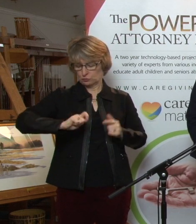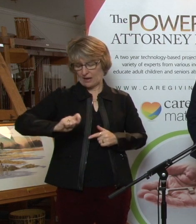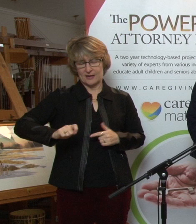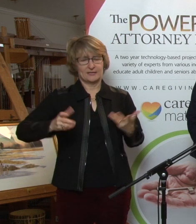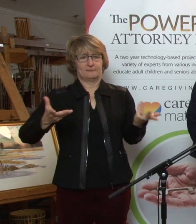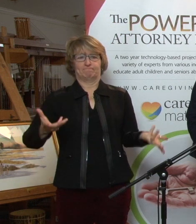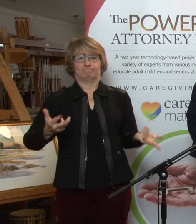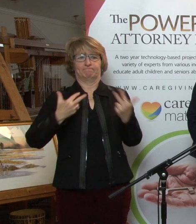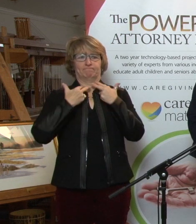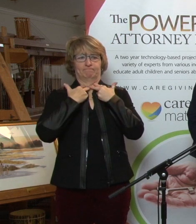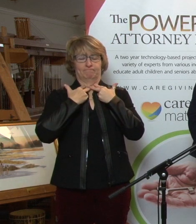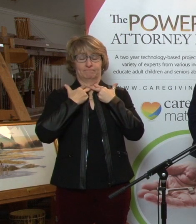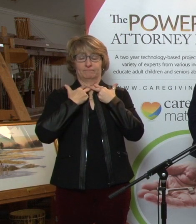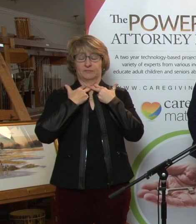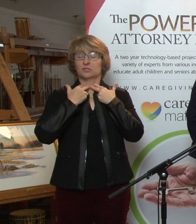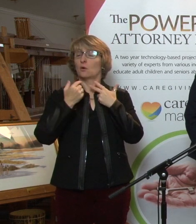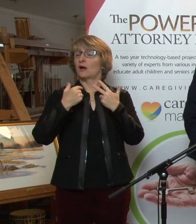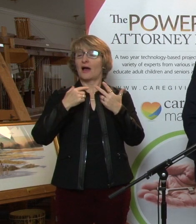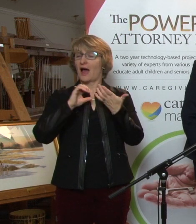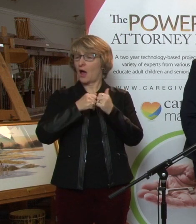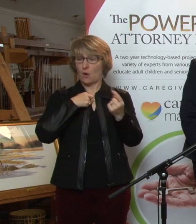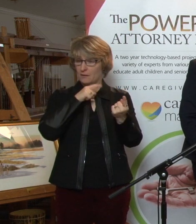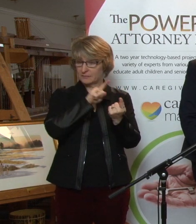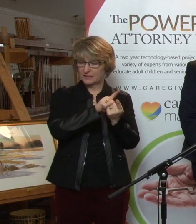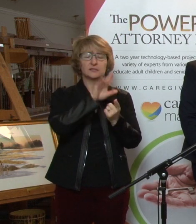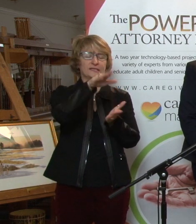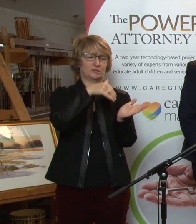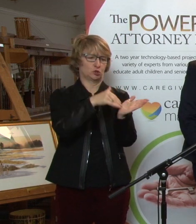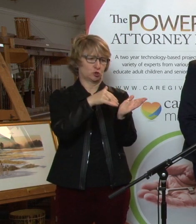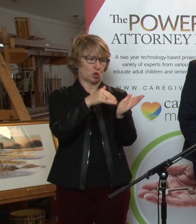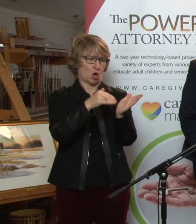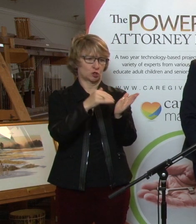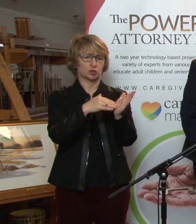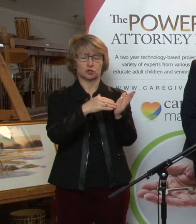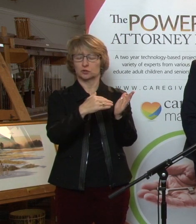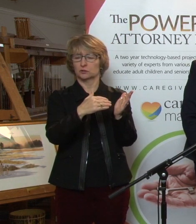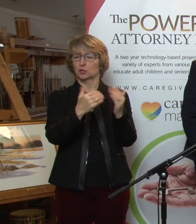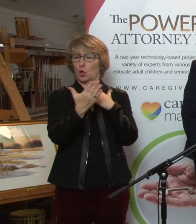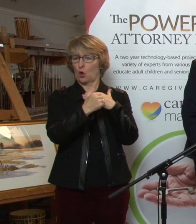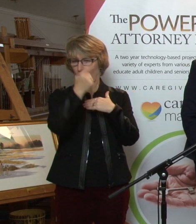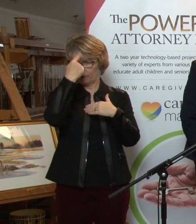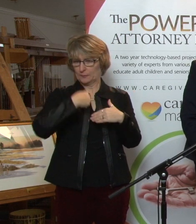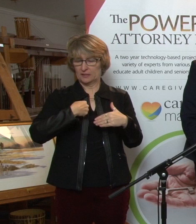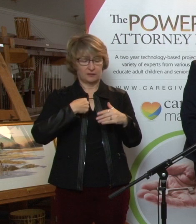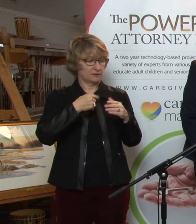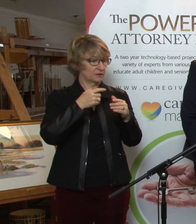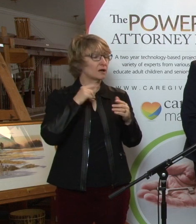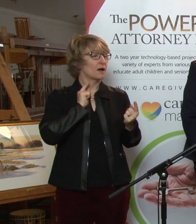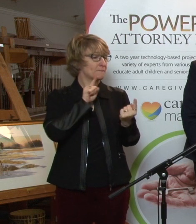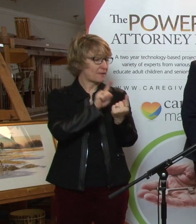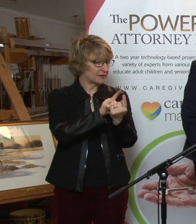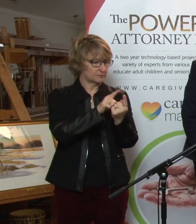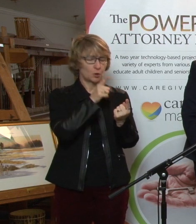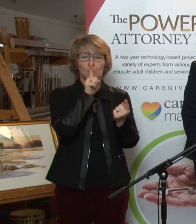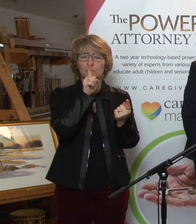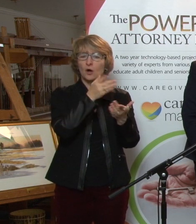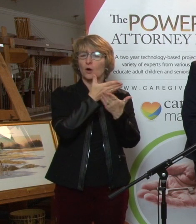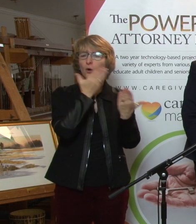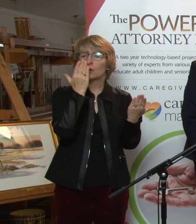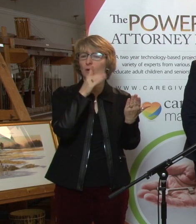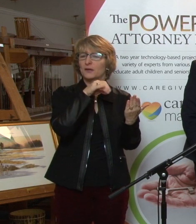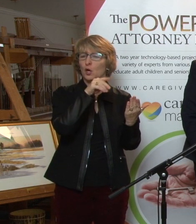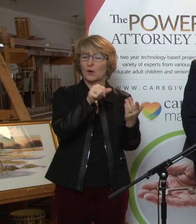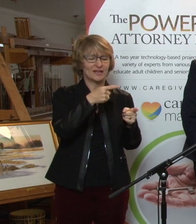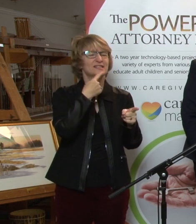I met this client following a referral from his doctor. He did not have a power of attorney set up, assuming he would attend to that when he was